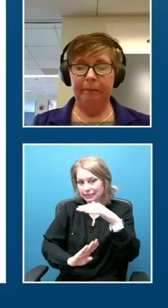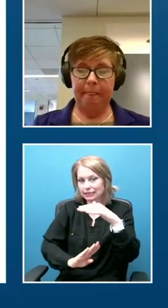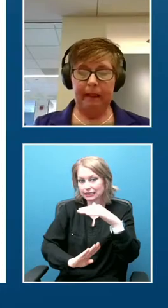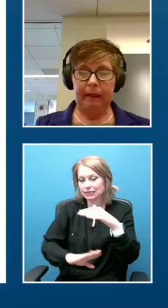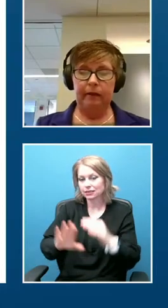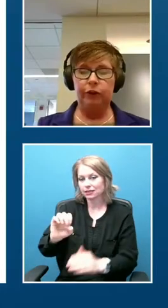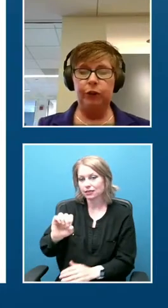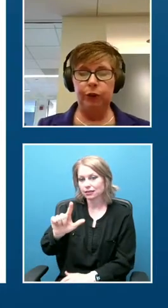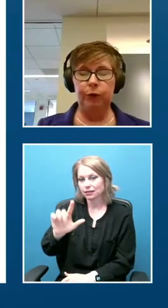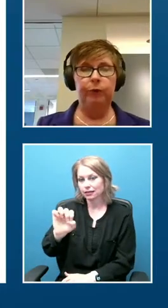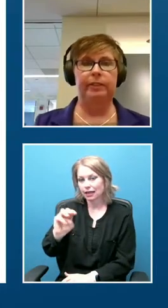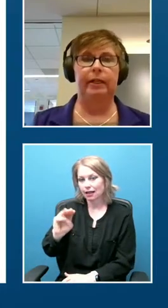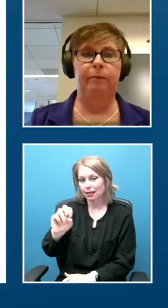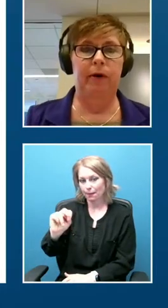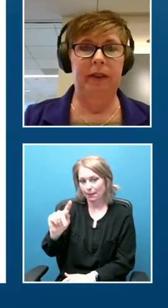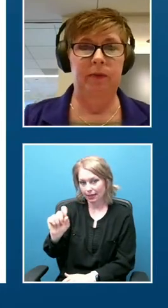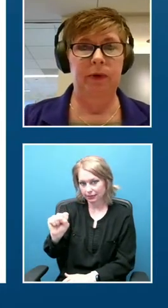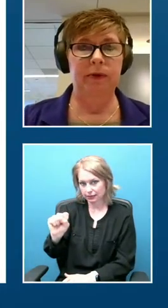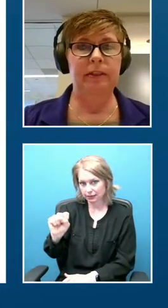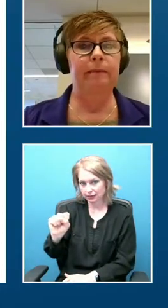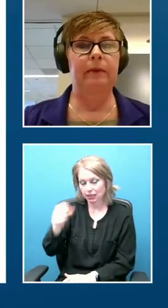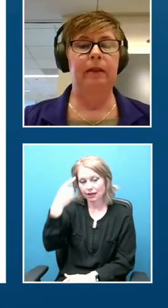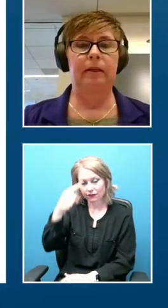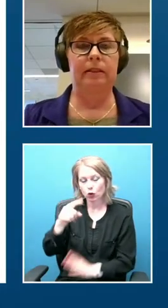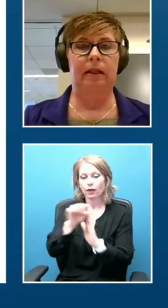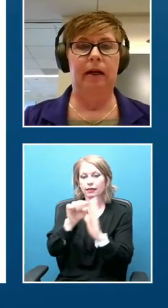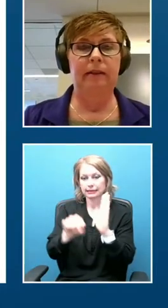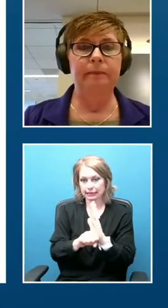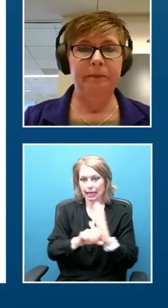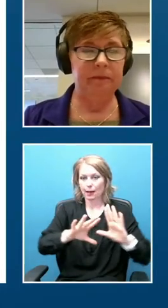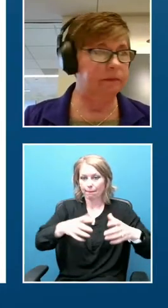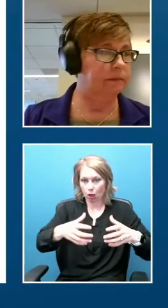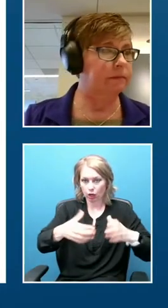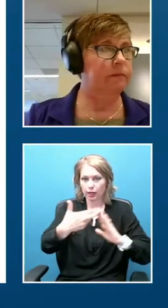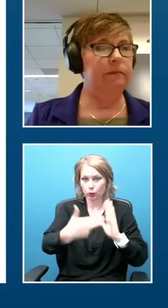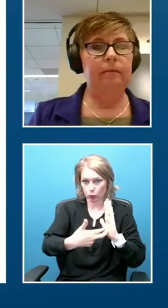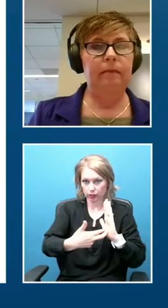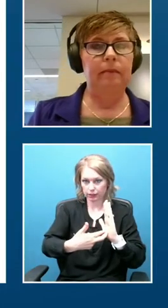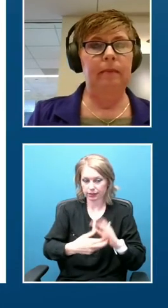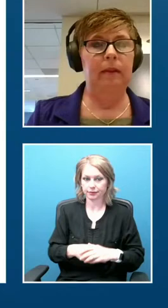six basic elements to the state party rules. Slide.